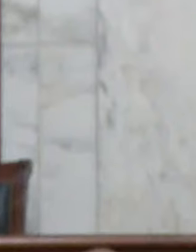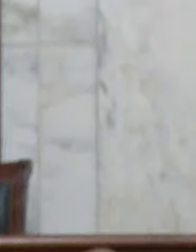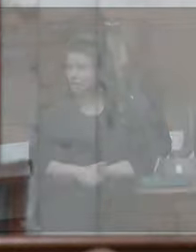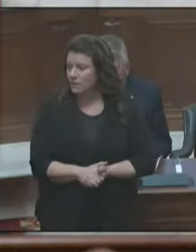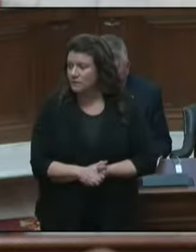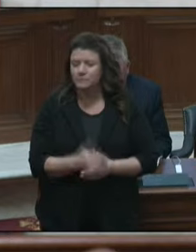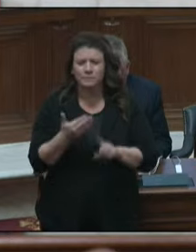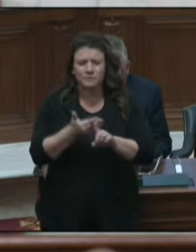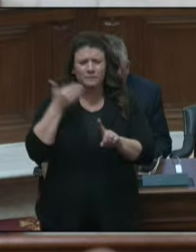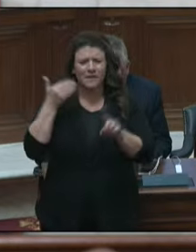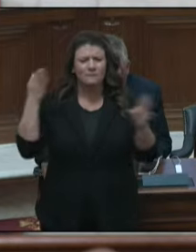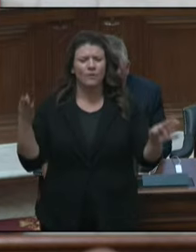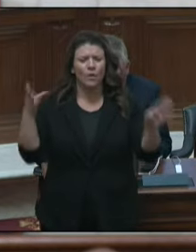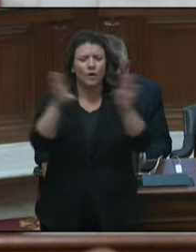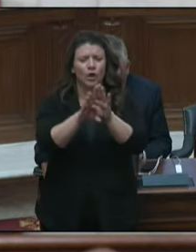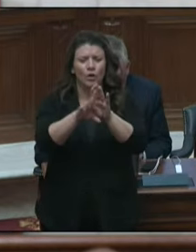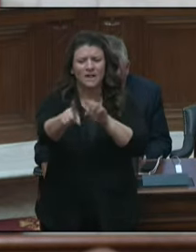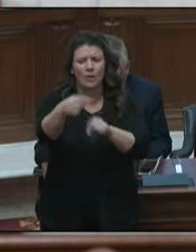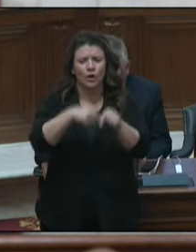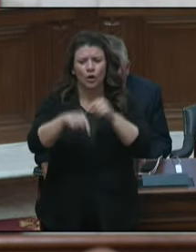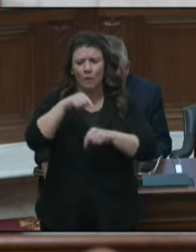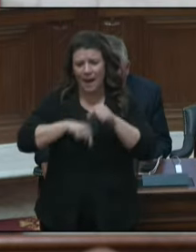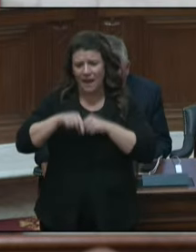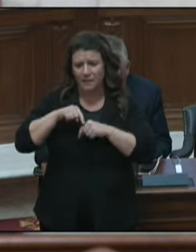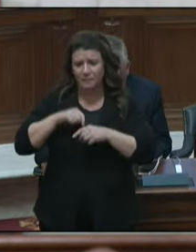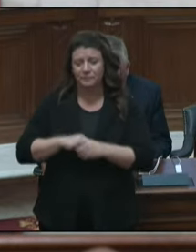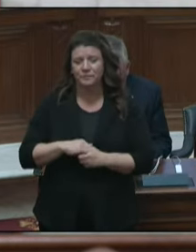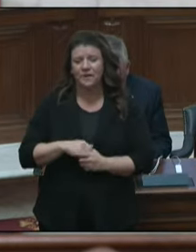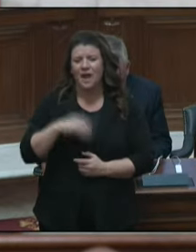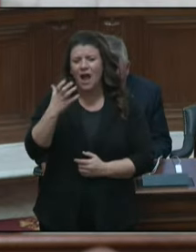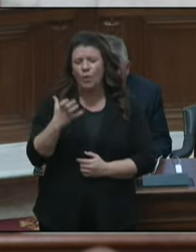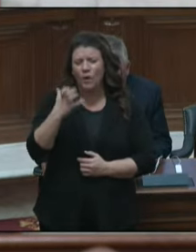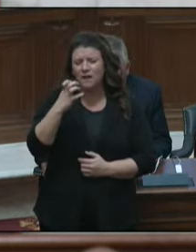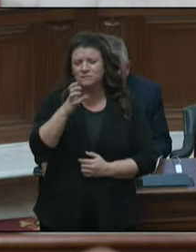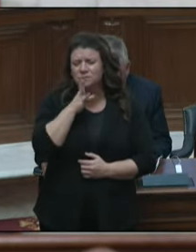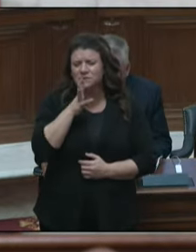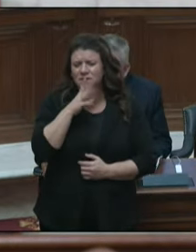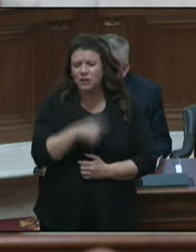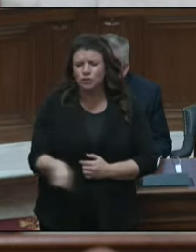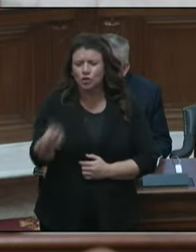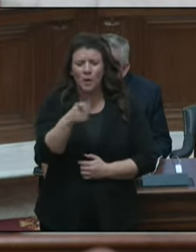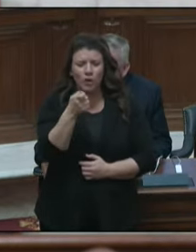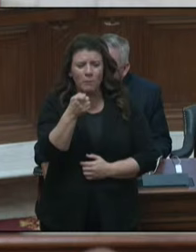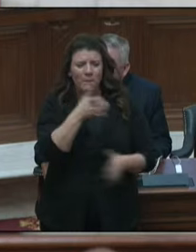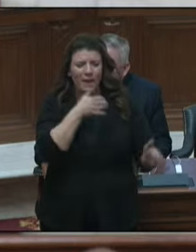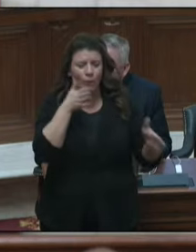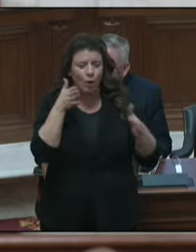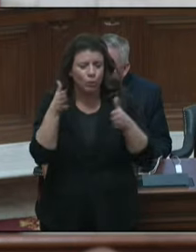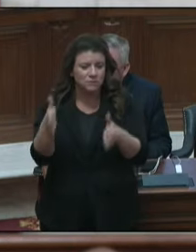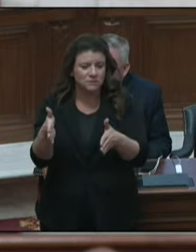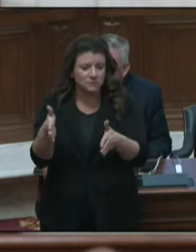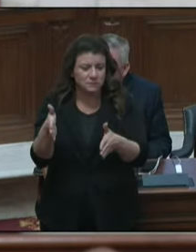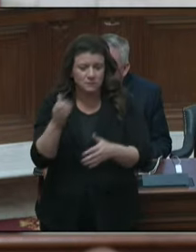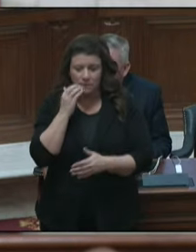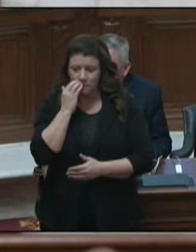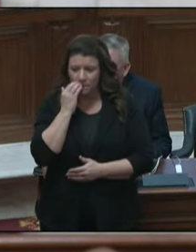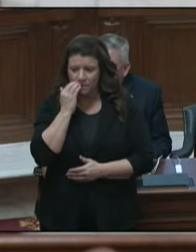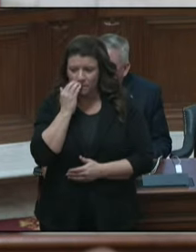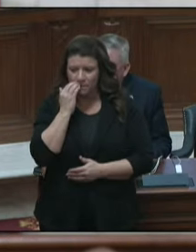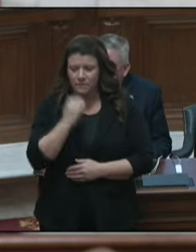Before I close, let me go back to just this. I want to talk to you just a second about roads. You